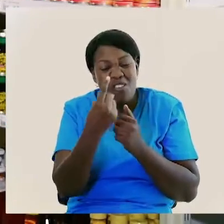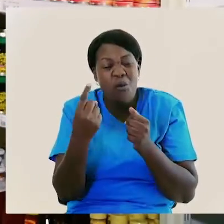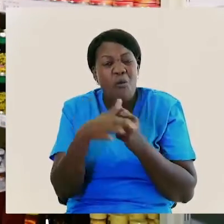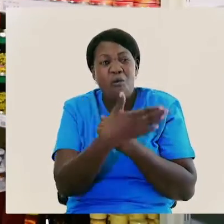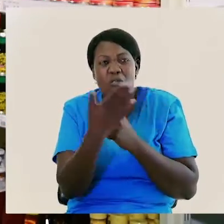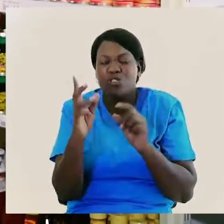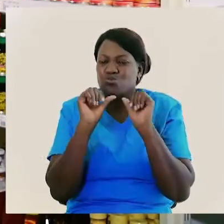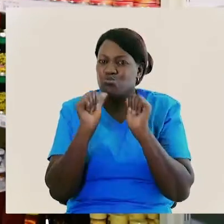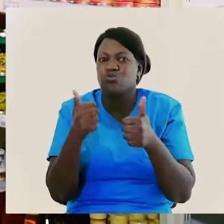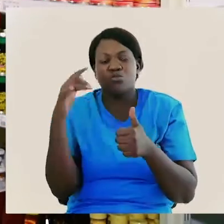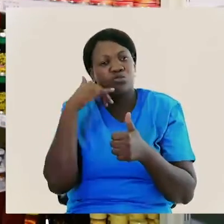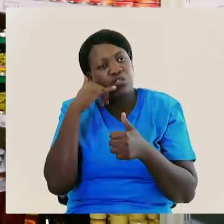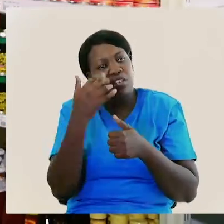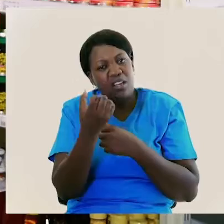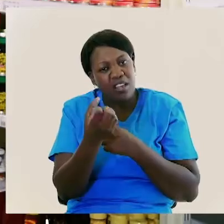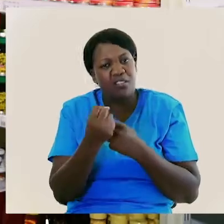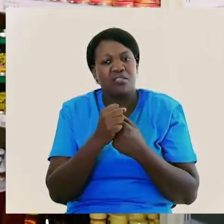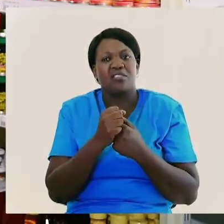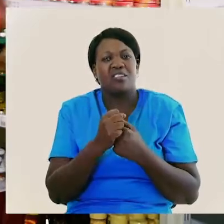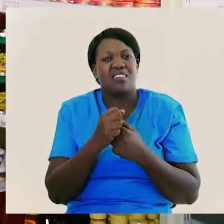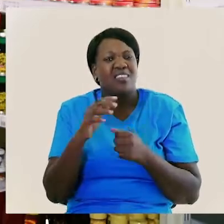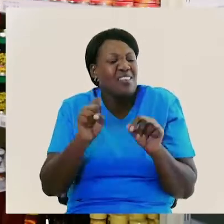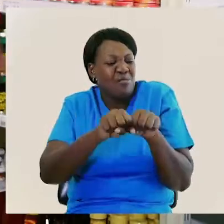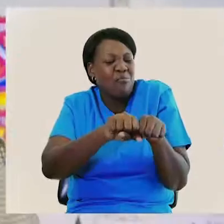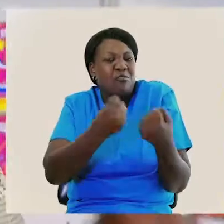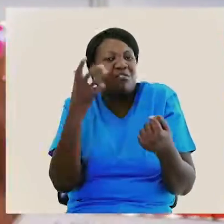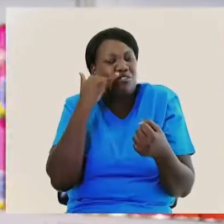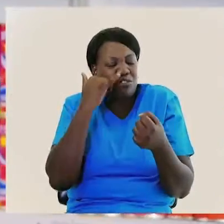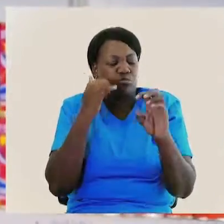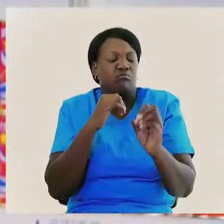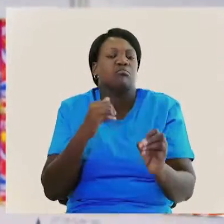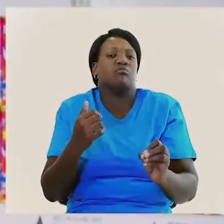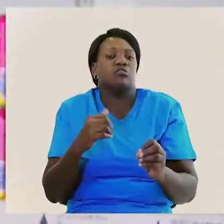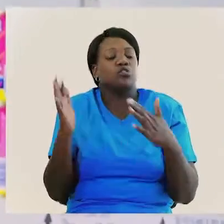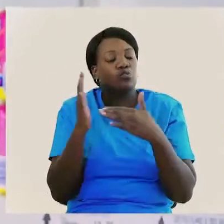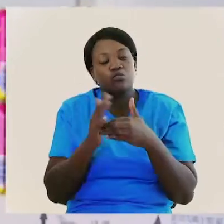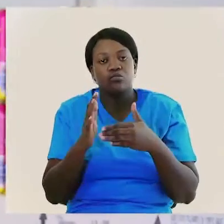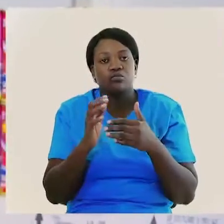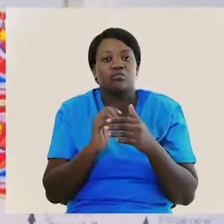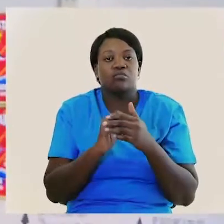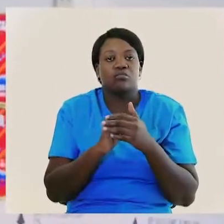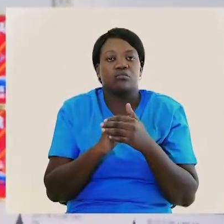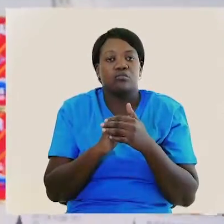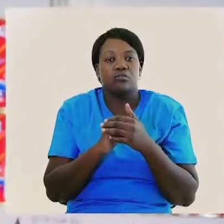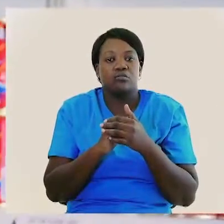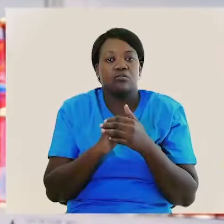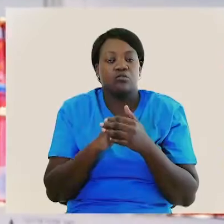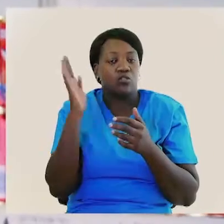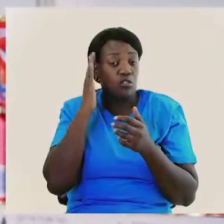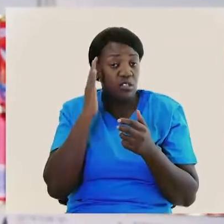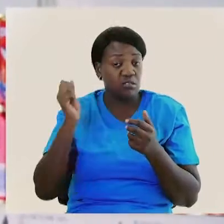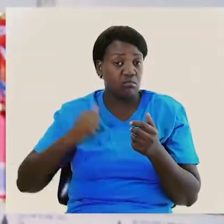nice phone, Mom. And I don't even have a broken one. Stop with that topic. You heard what your father